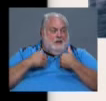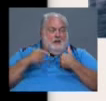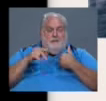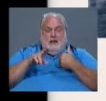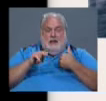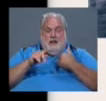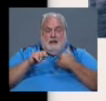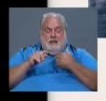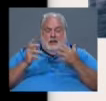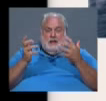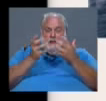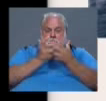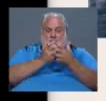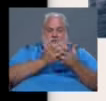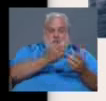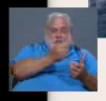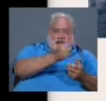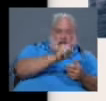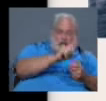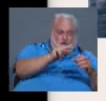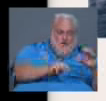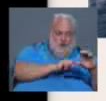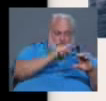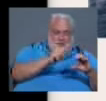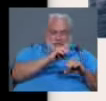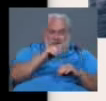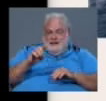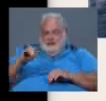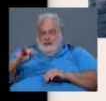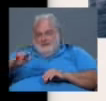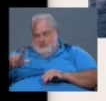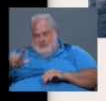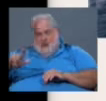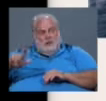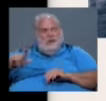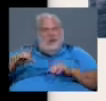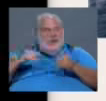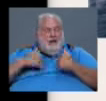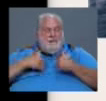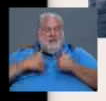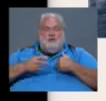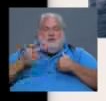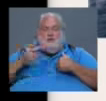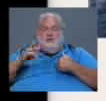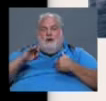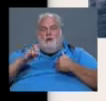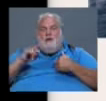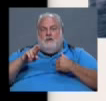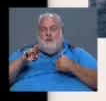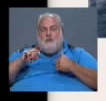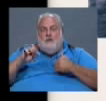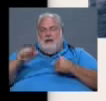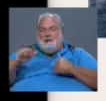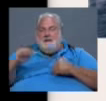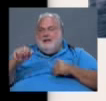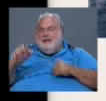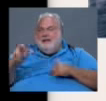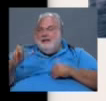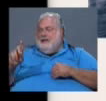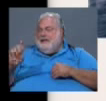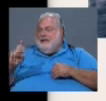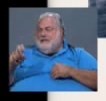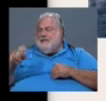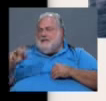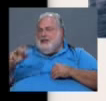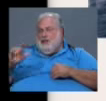up of a combined system of gas turbines and diesels. And so we have two Fairbanks Morse diesel engines, very similar to